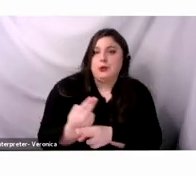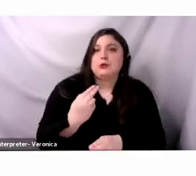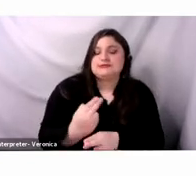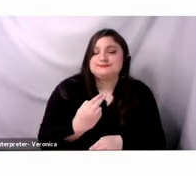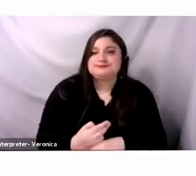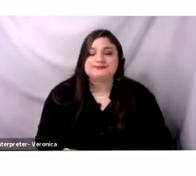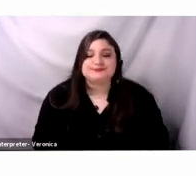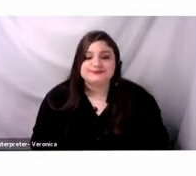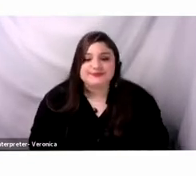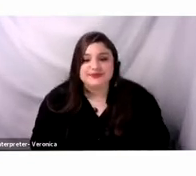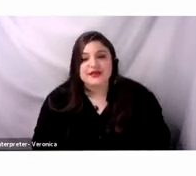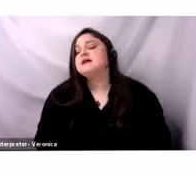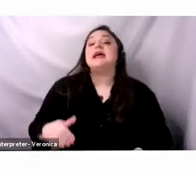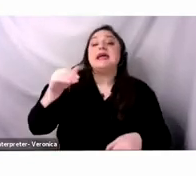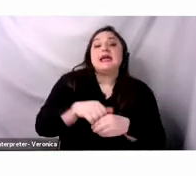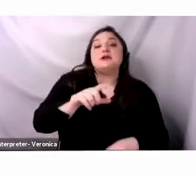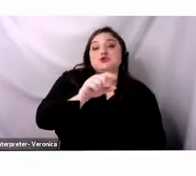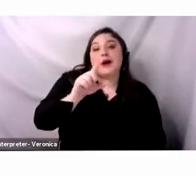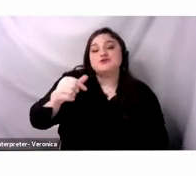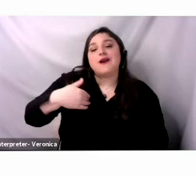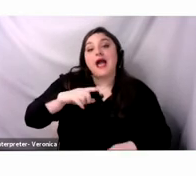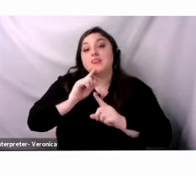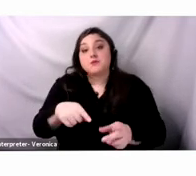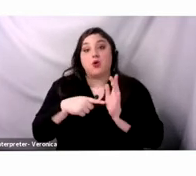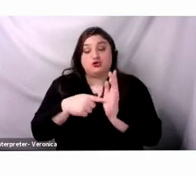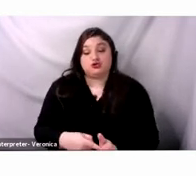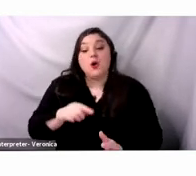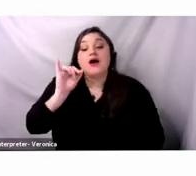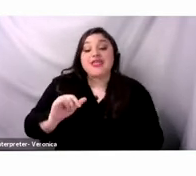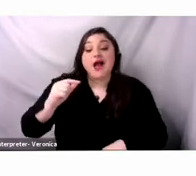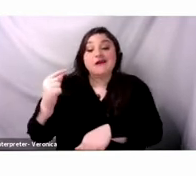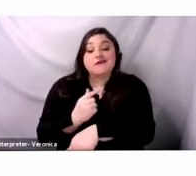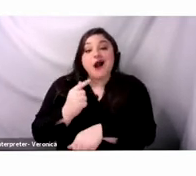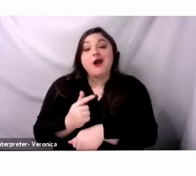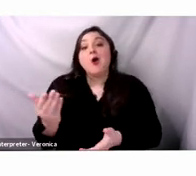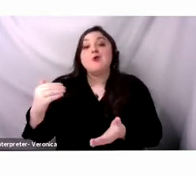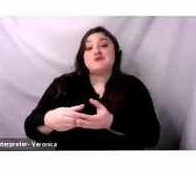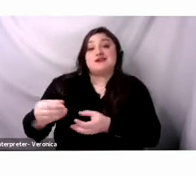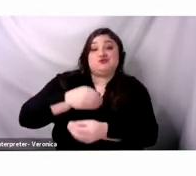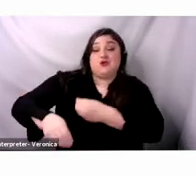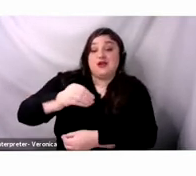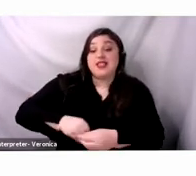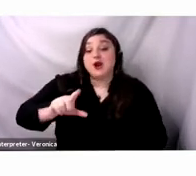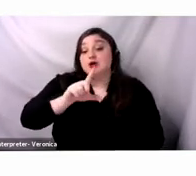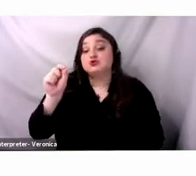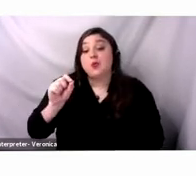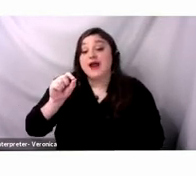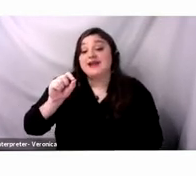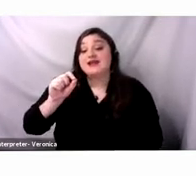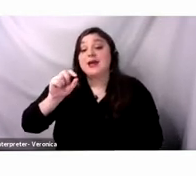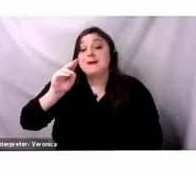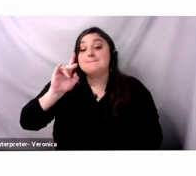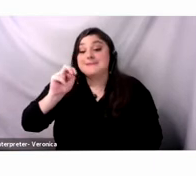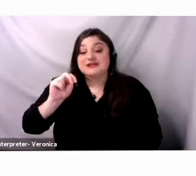comparison, ThredUp's 2020 report states that they recirculated 100 million items in 10 years. Consumato recirculates 100